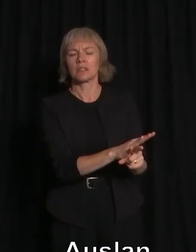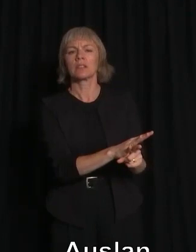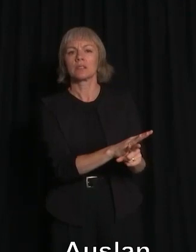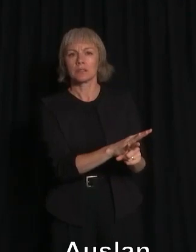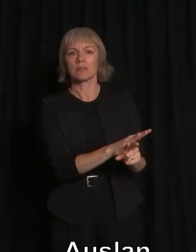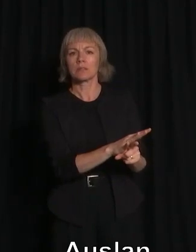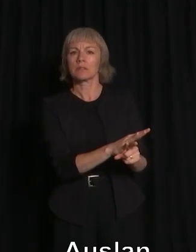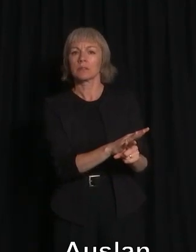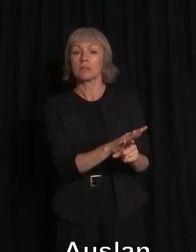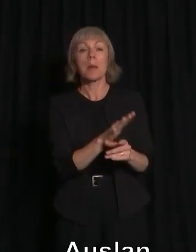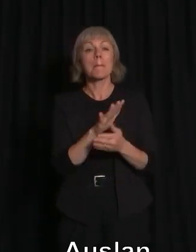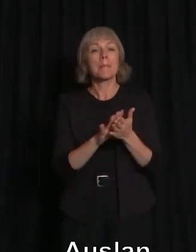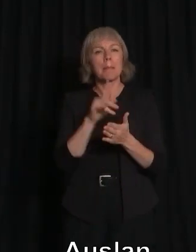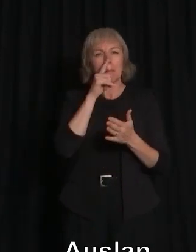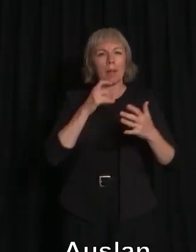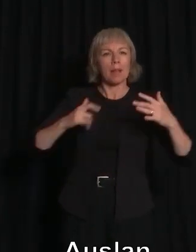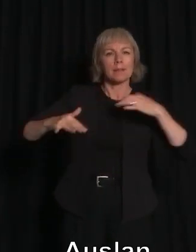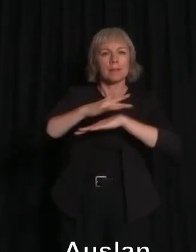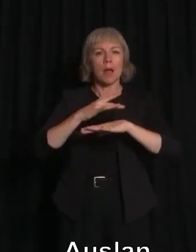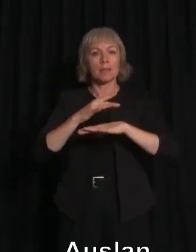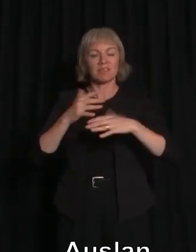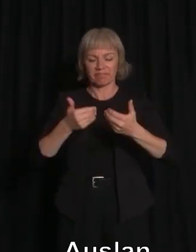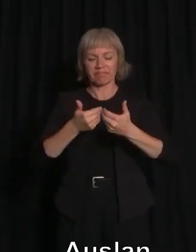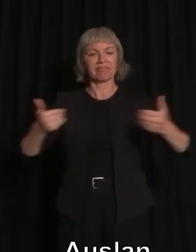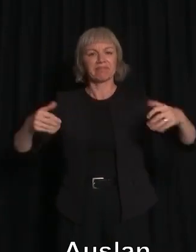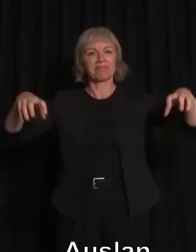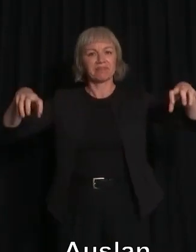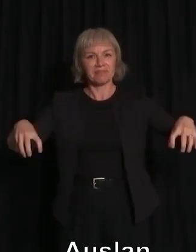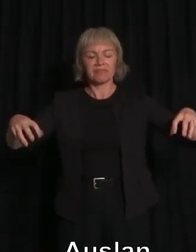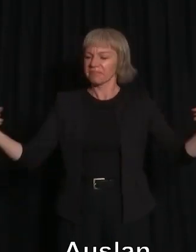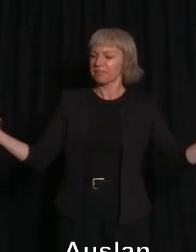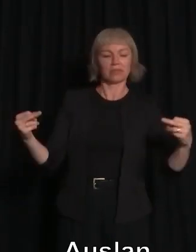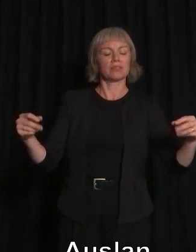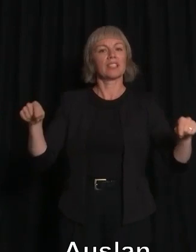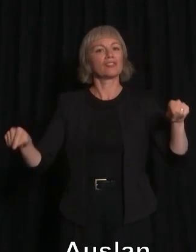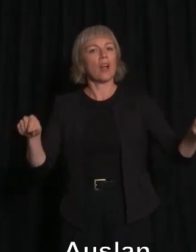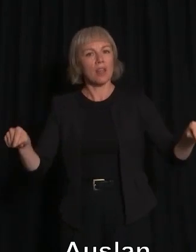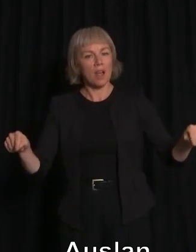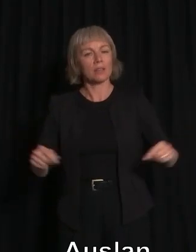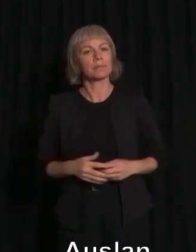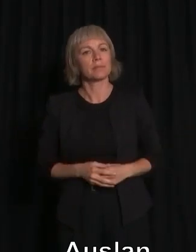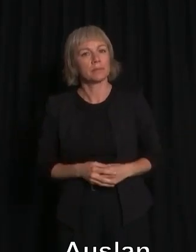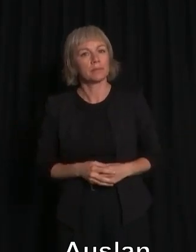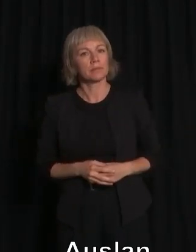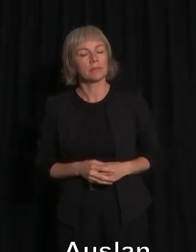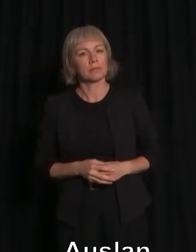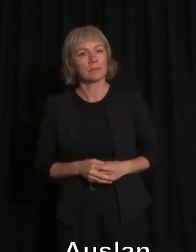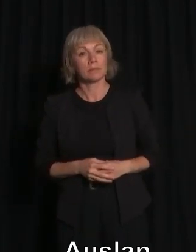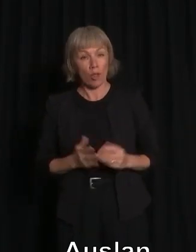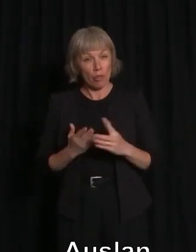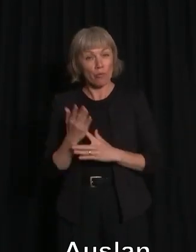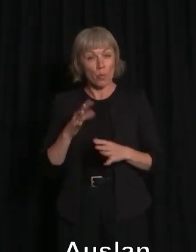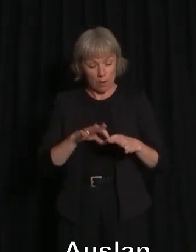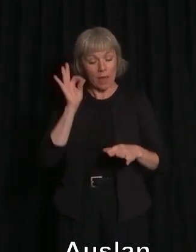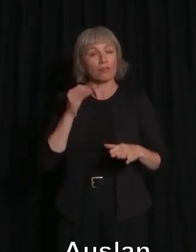deep grooves between us and everyone else. We are fed to wide publics through processes that